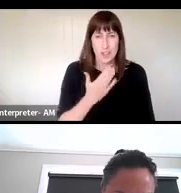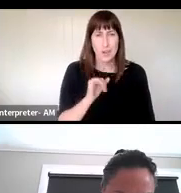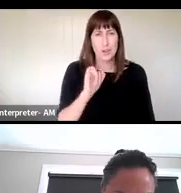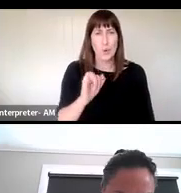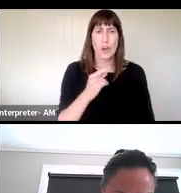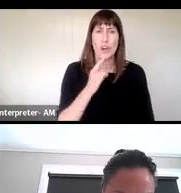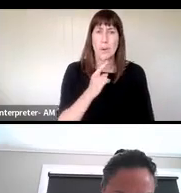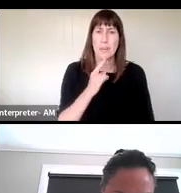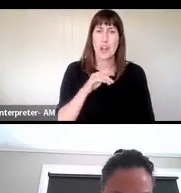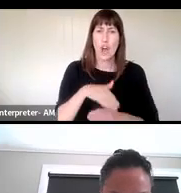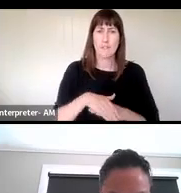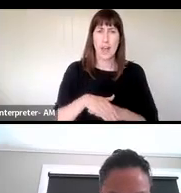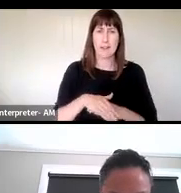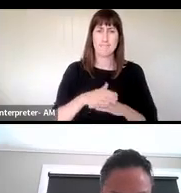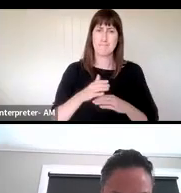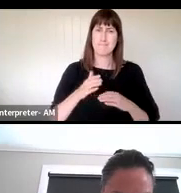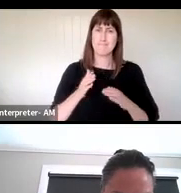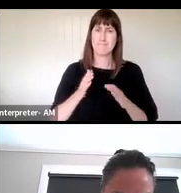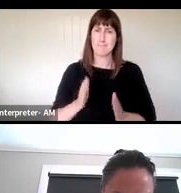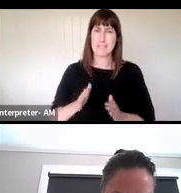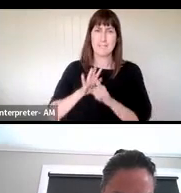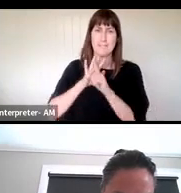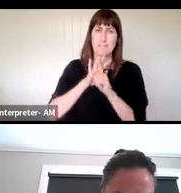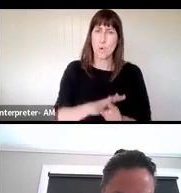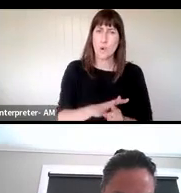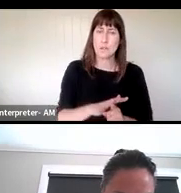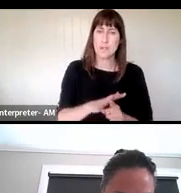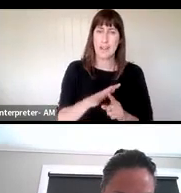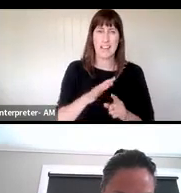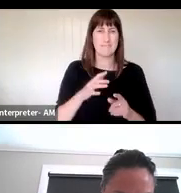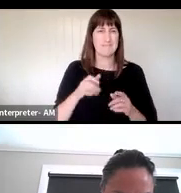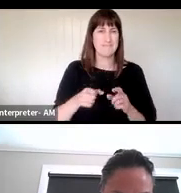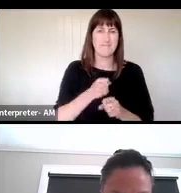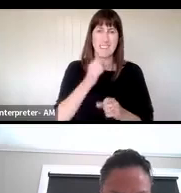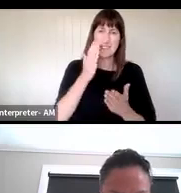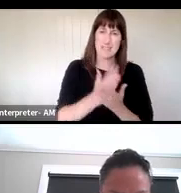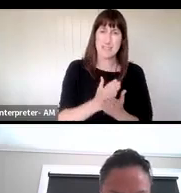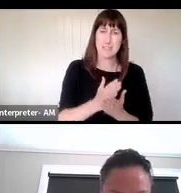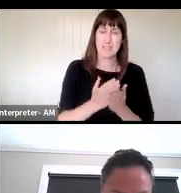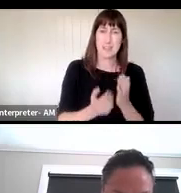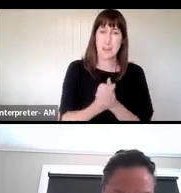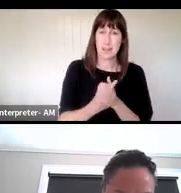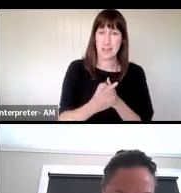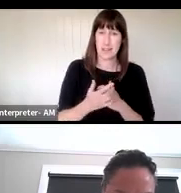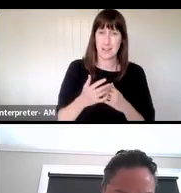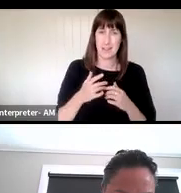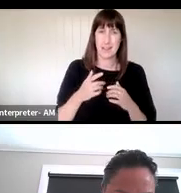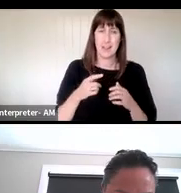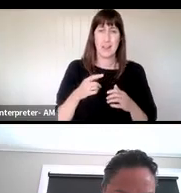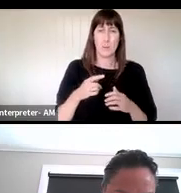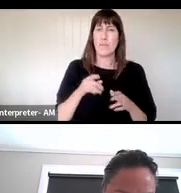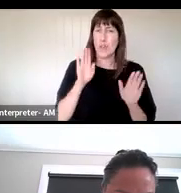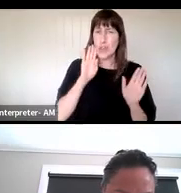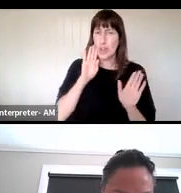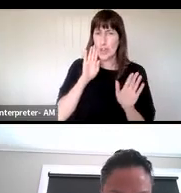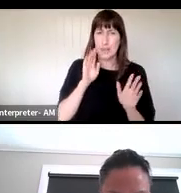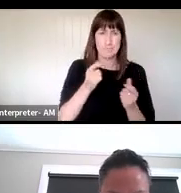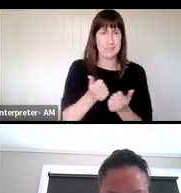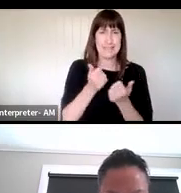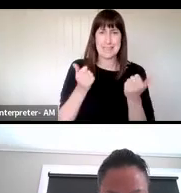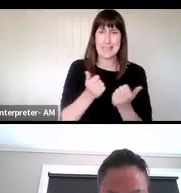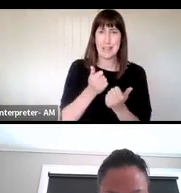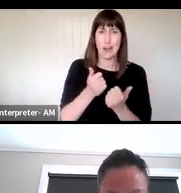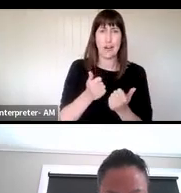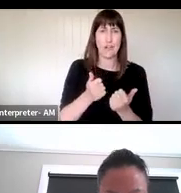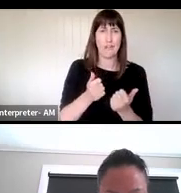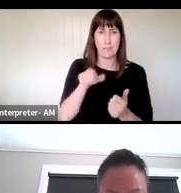around enforceability as well. I think it's one that we've heard a lot from the community, from all submitters who've talked